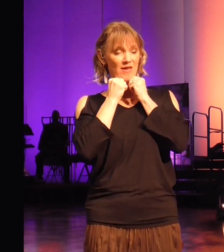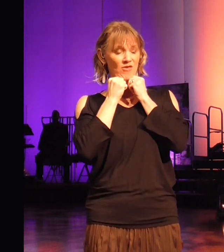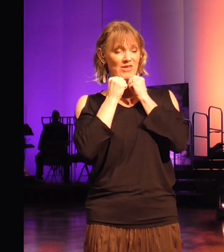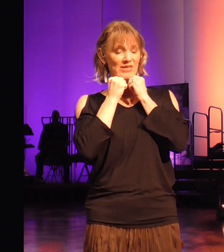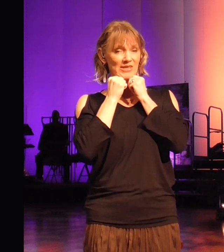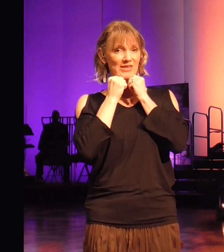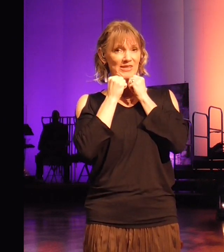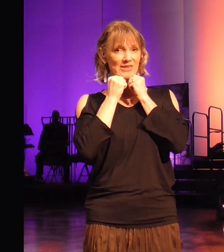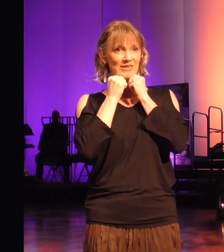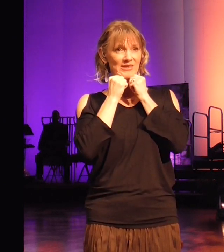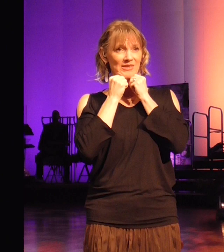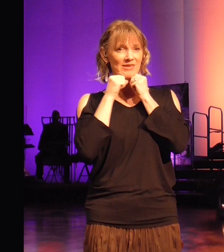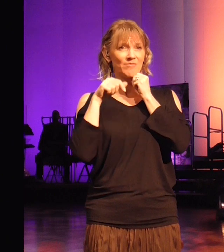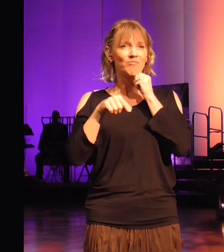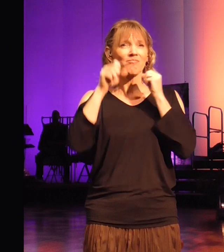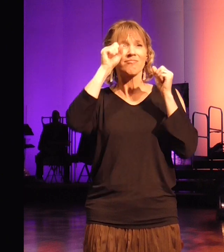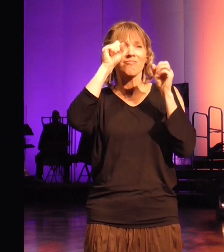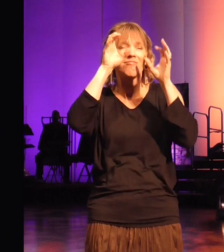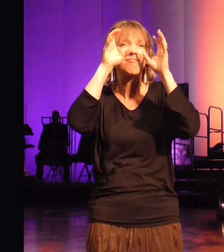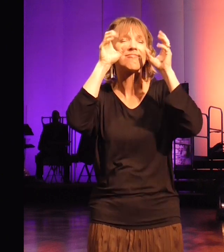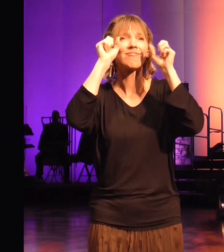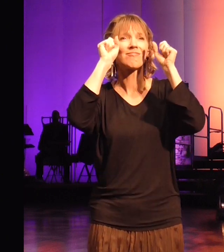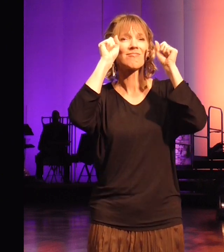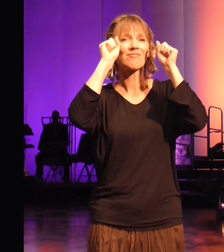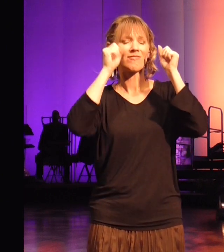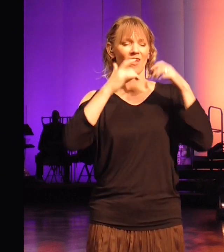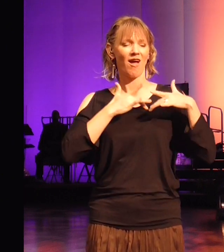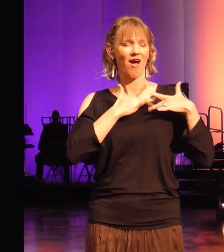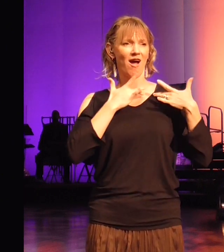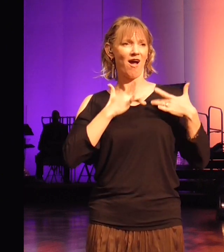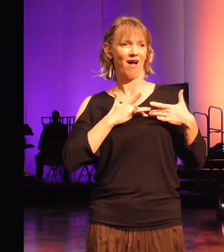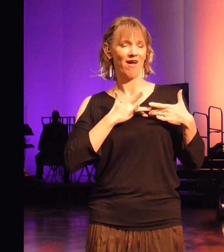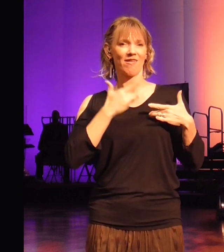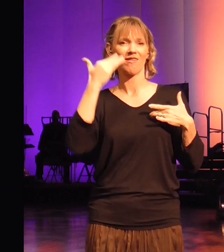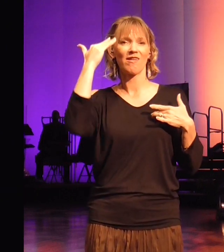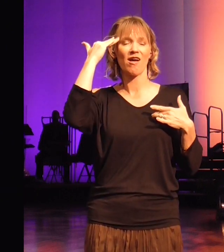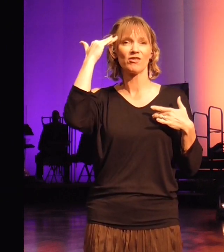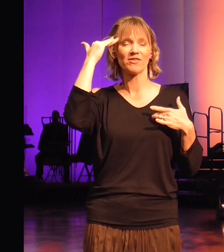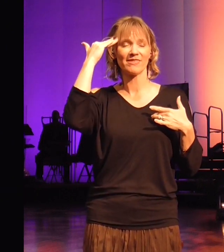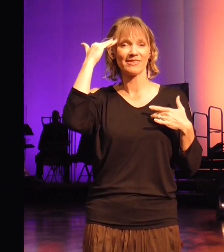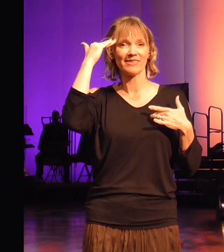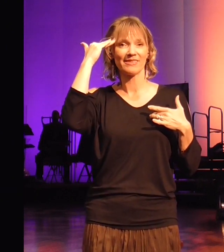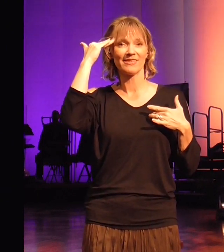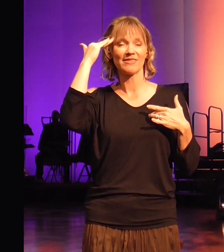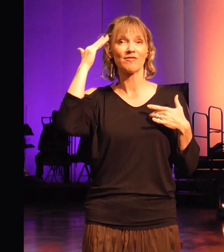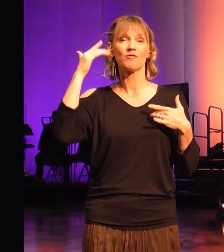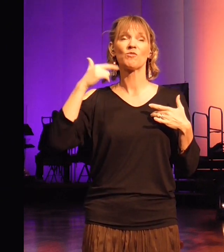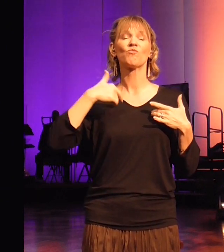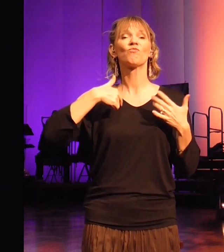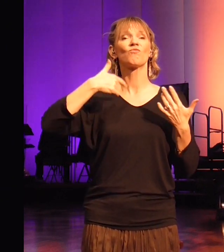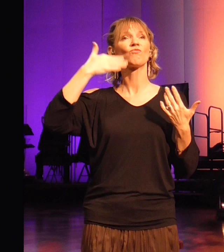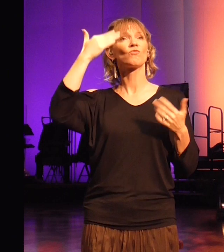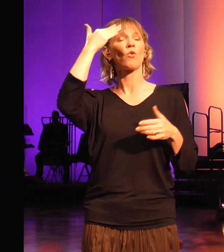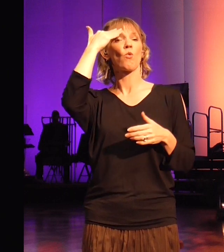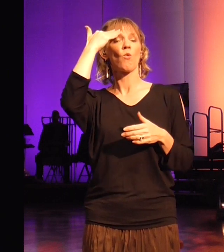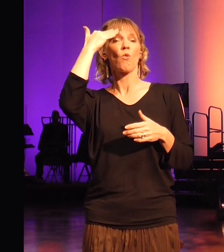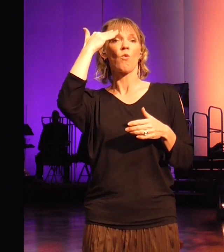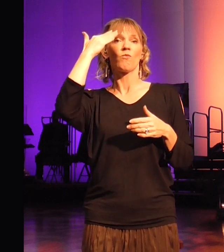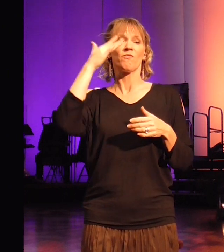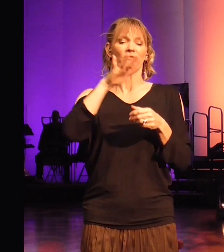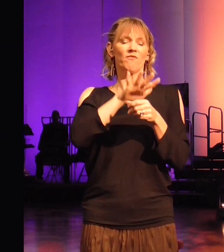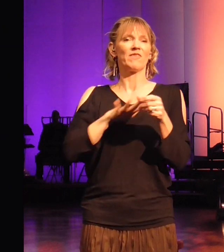of this incredible heartfelt consciousness, I behold that there's a field of